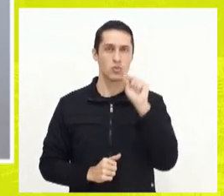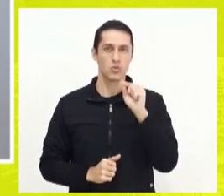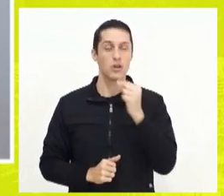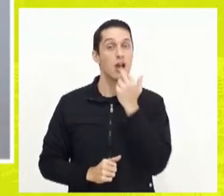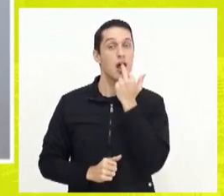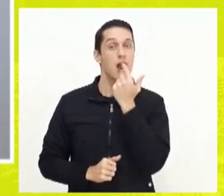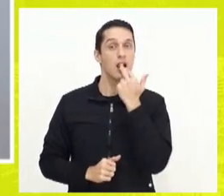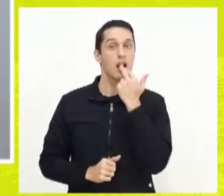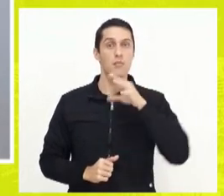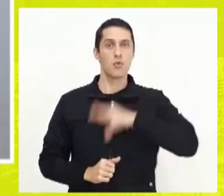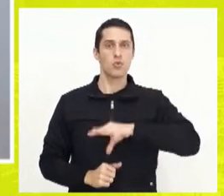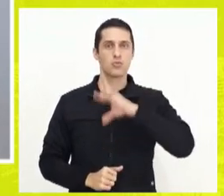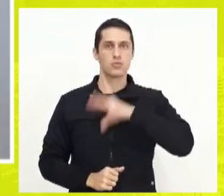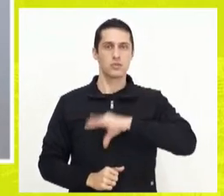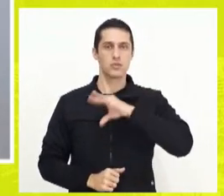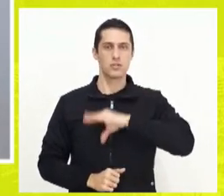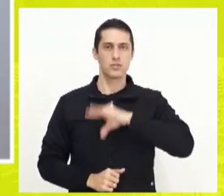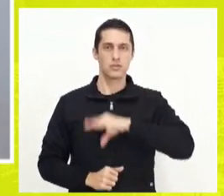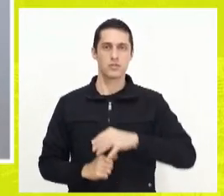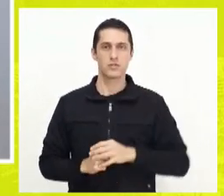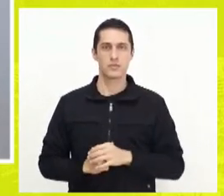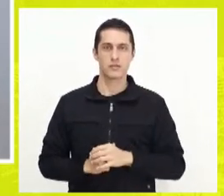the portuguese language